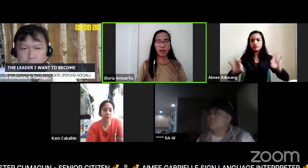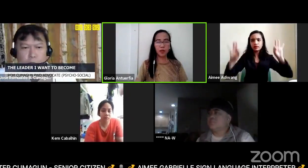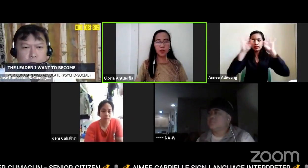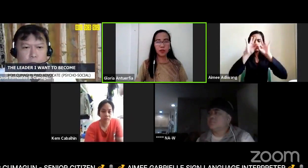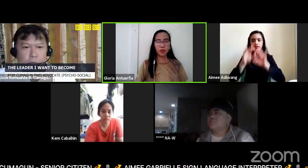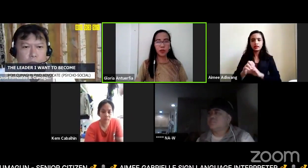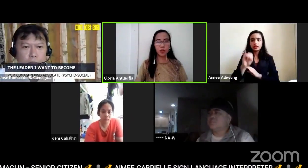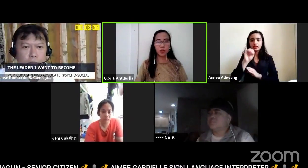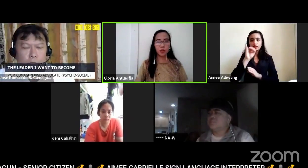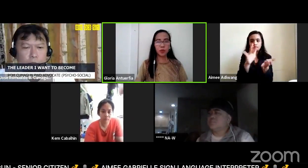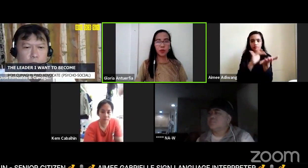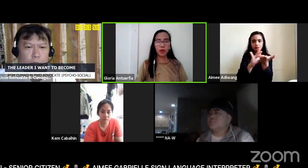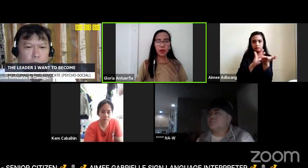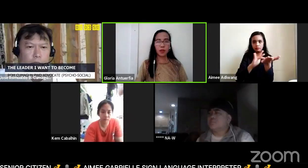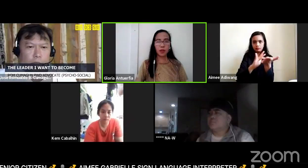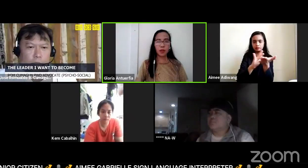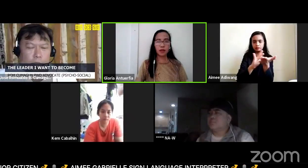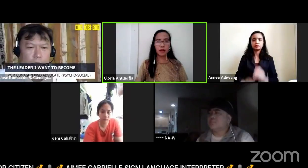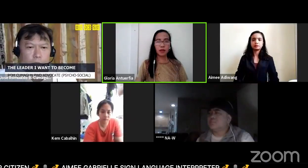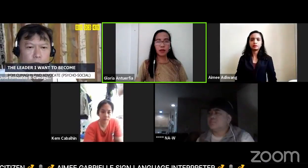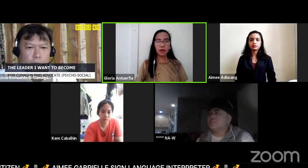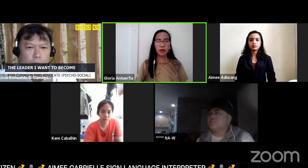medication. So